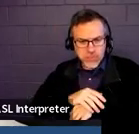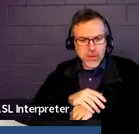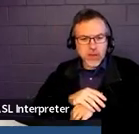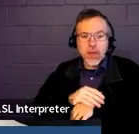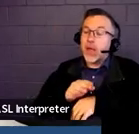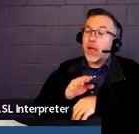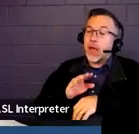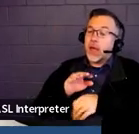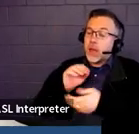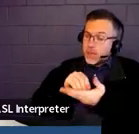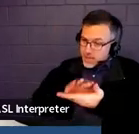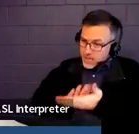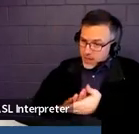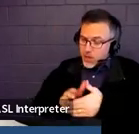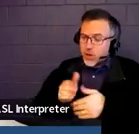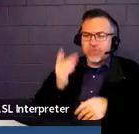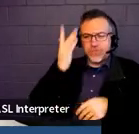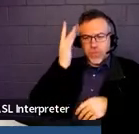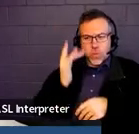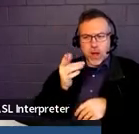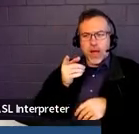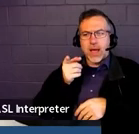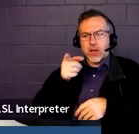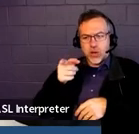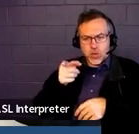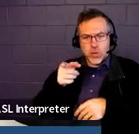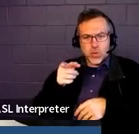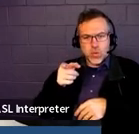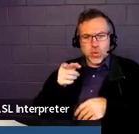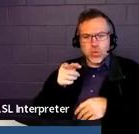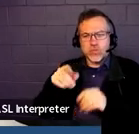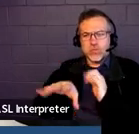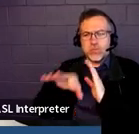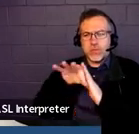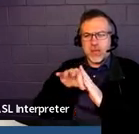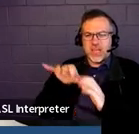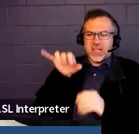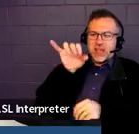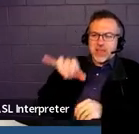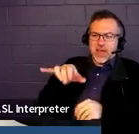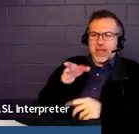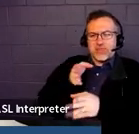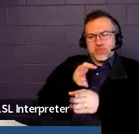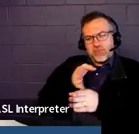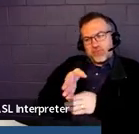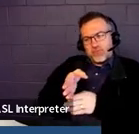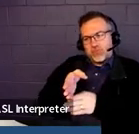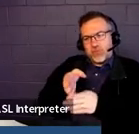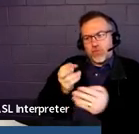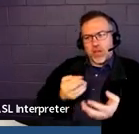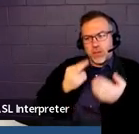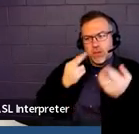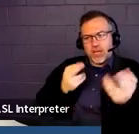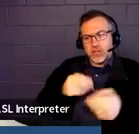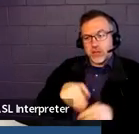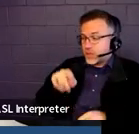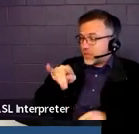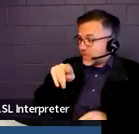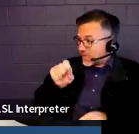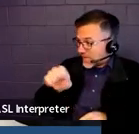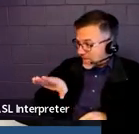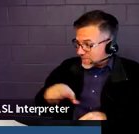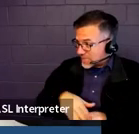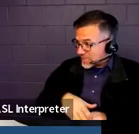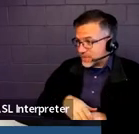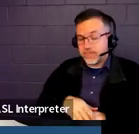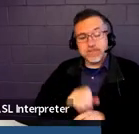identifying, detailing the course of study recommendation. Titus. Mm-hmm. We look for